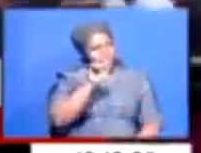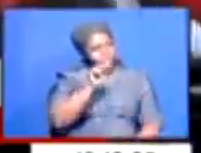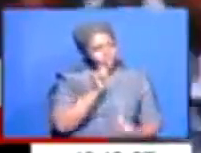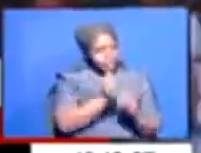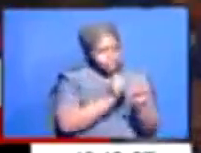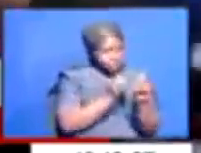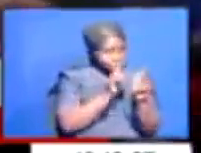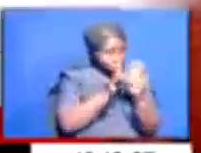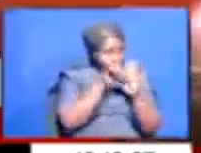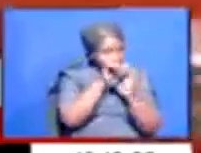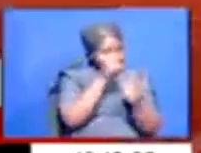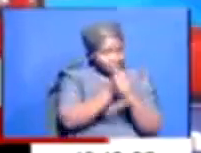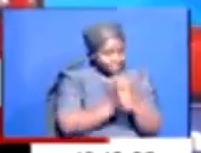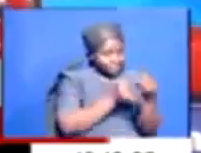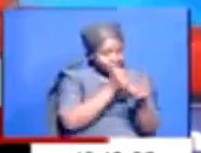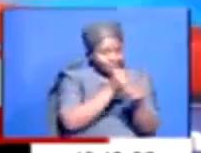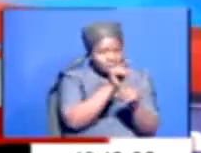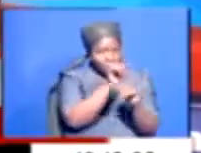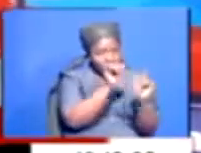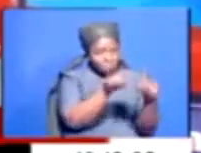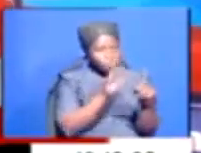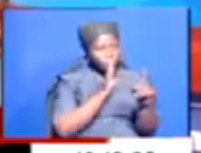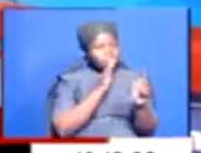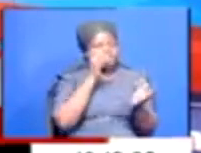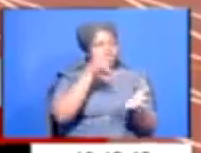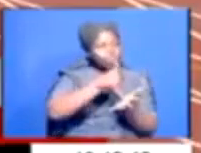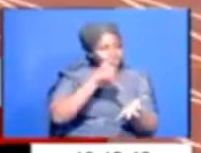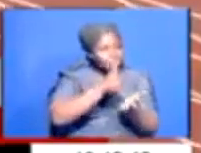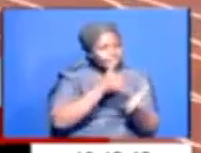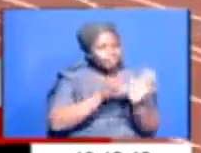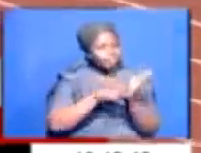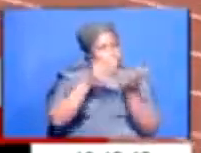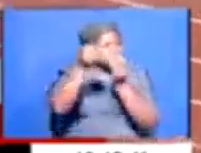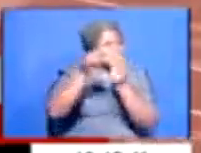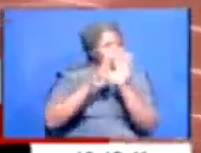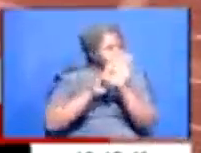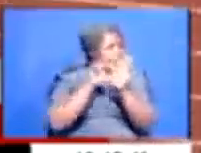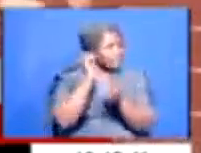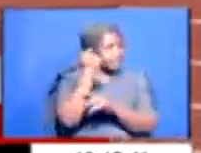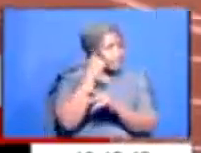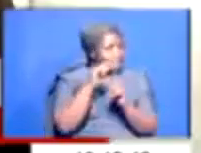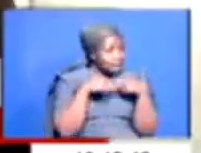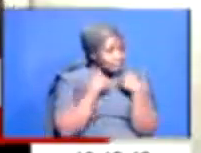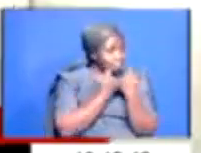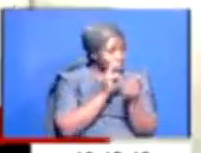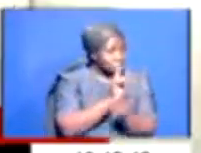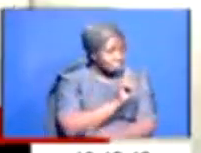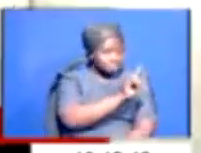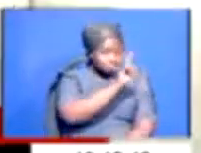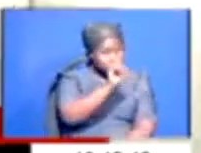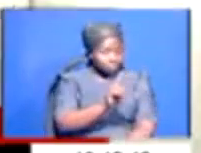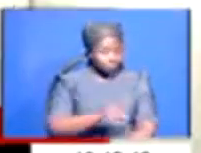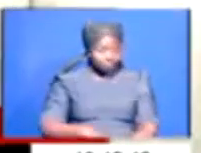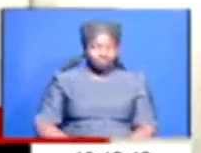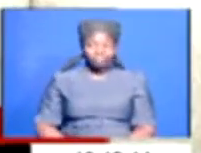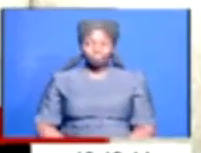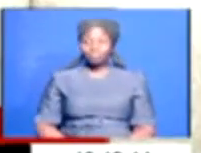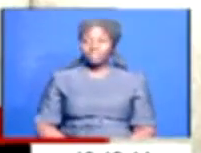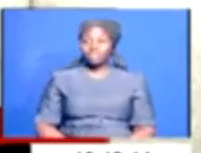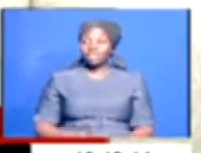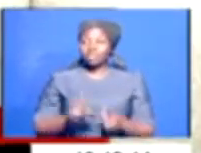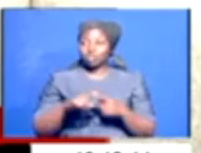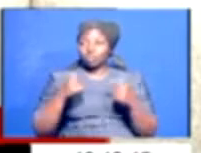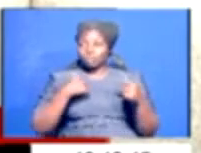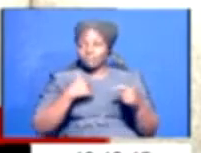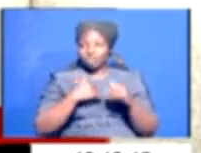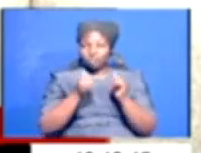you are going to be amongst those who are going to be called up to Team Kenya. Yes. Mm-hmm. Okay, to me and my coach right now,